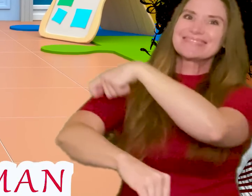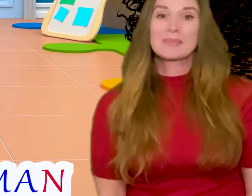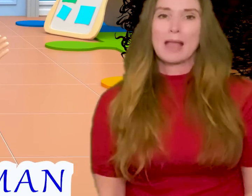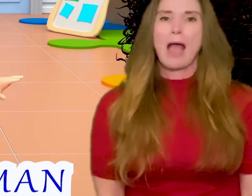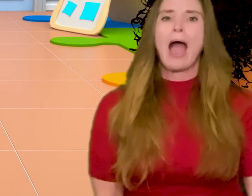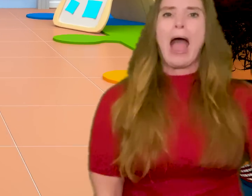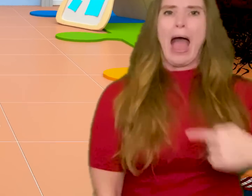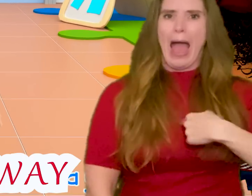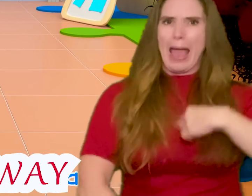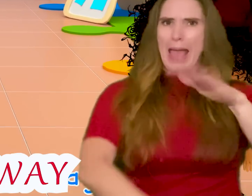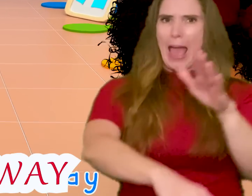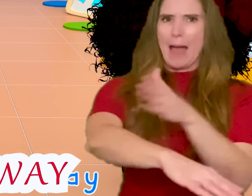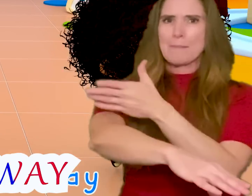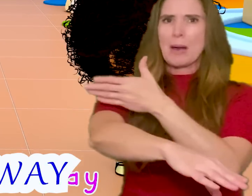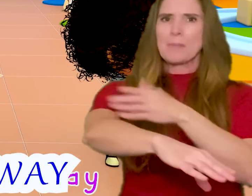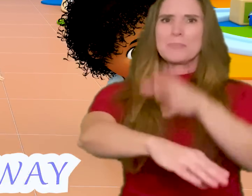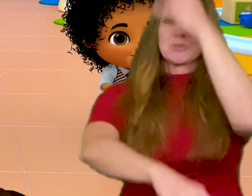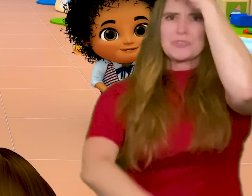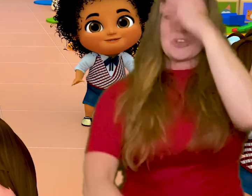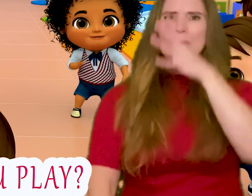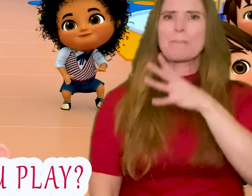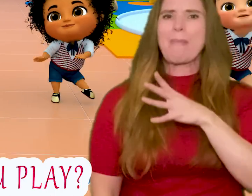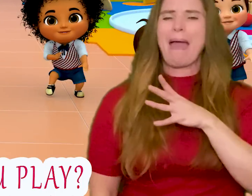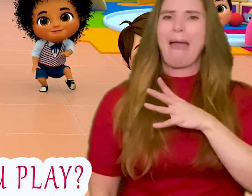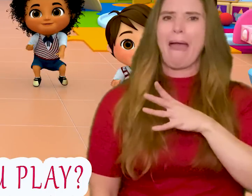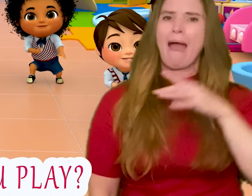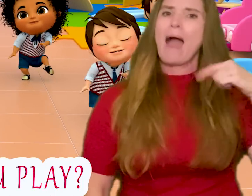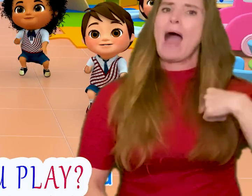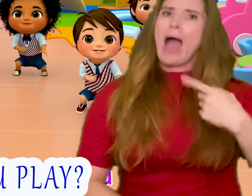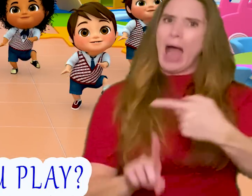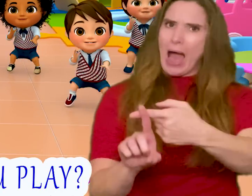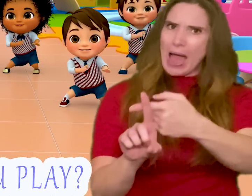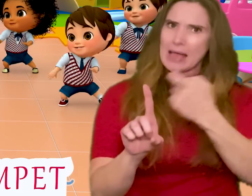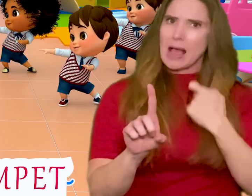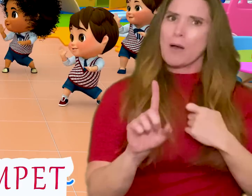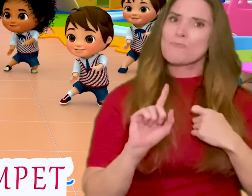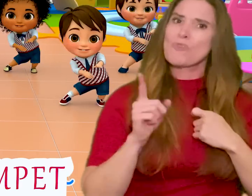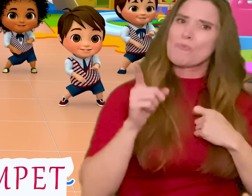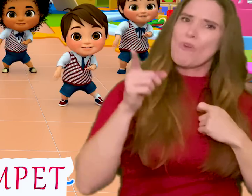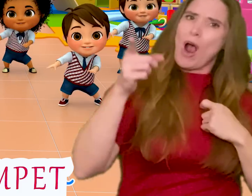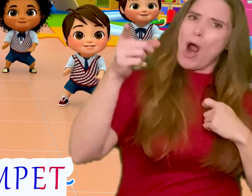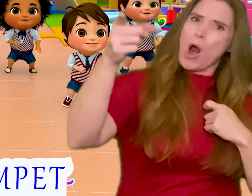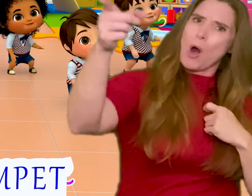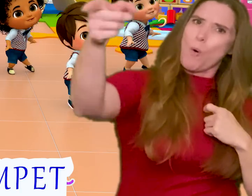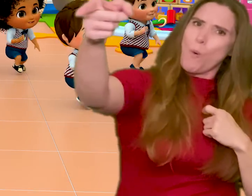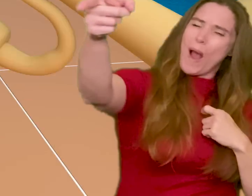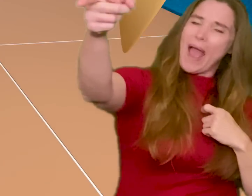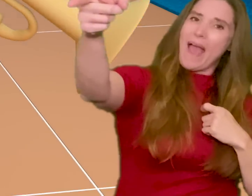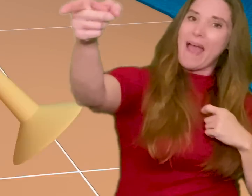I am a Music Man I come from far away and I can play what can you play I play the